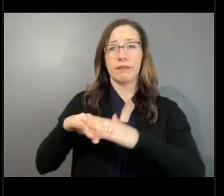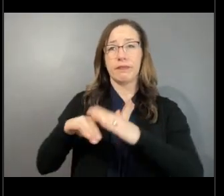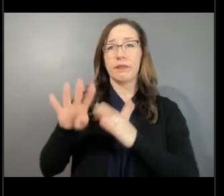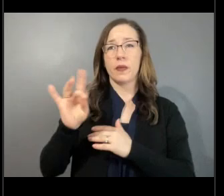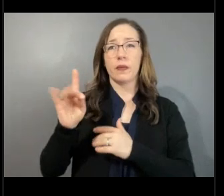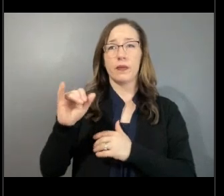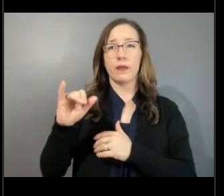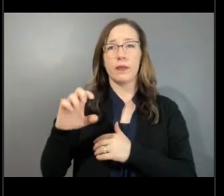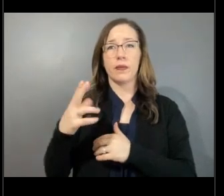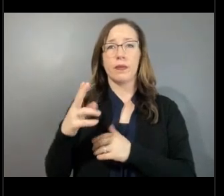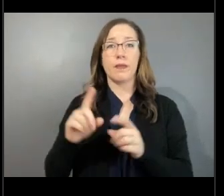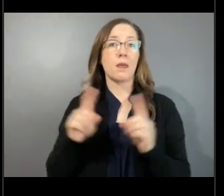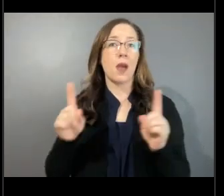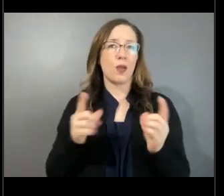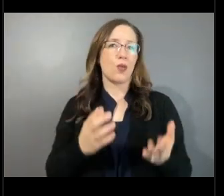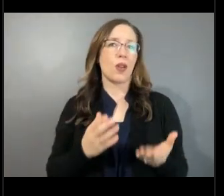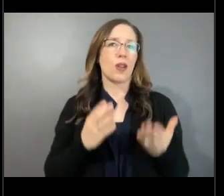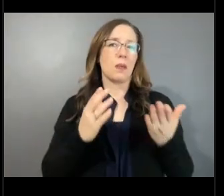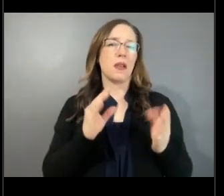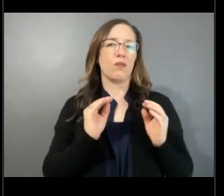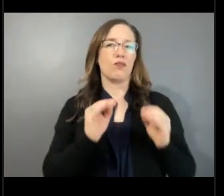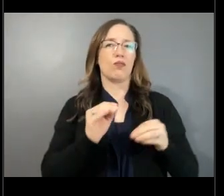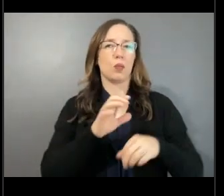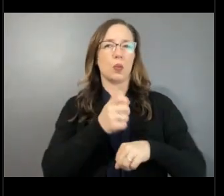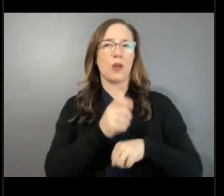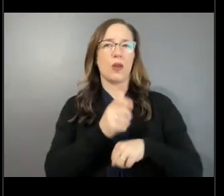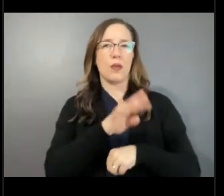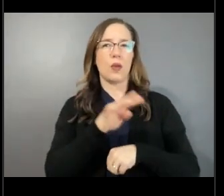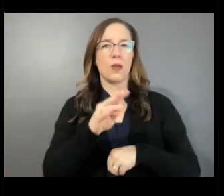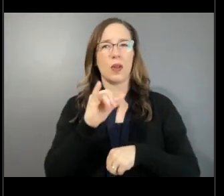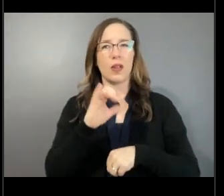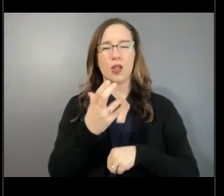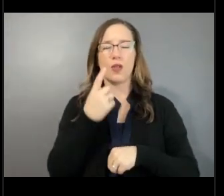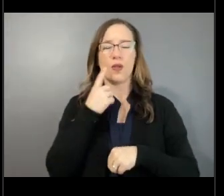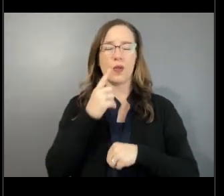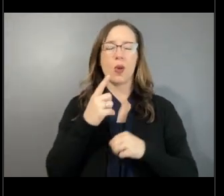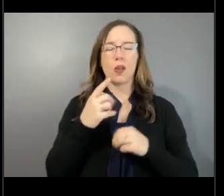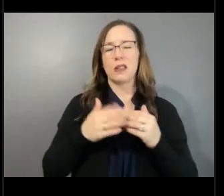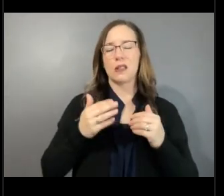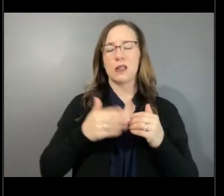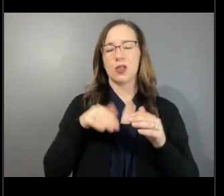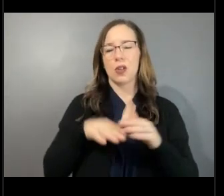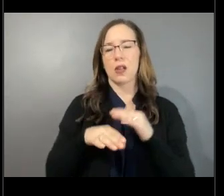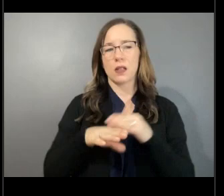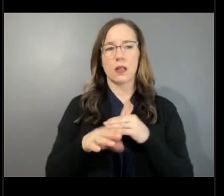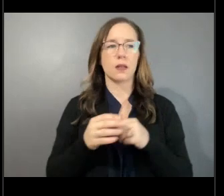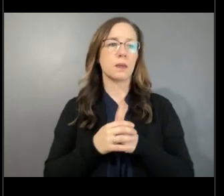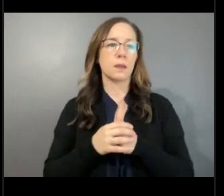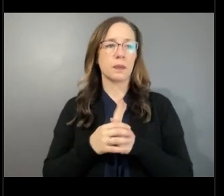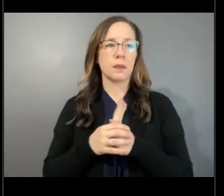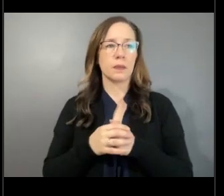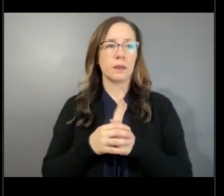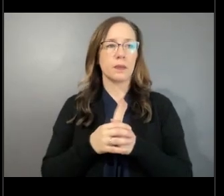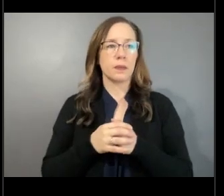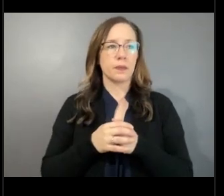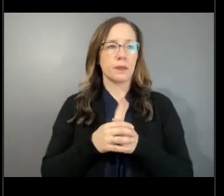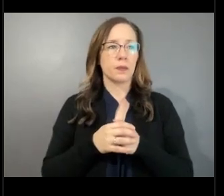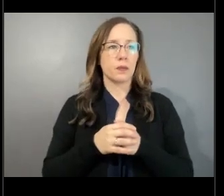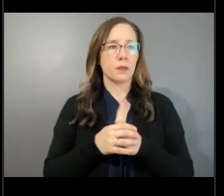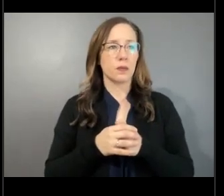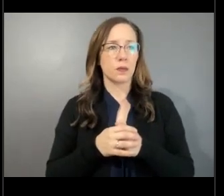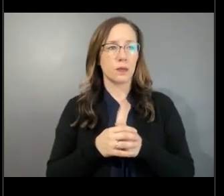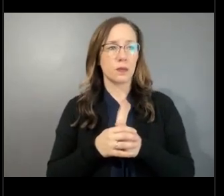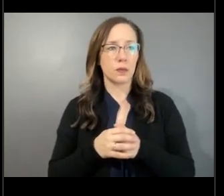to 48 inches, but are recommended to be placed at 44